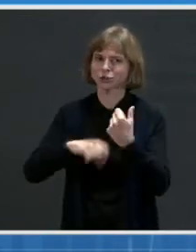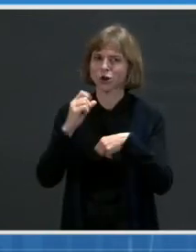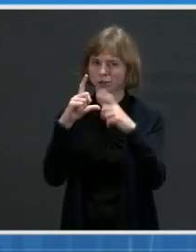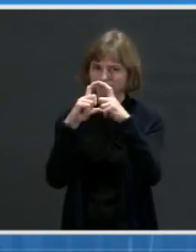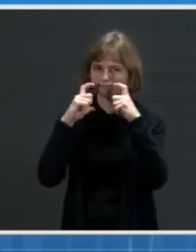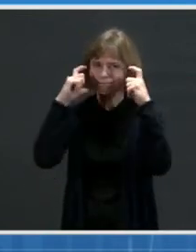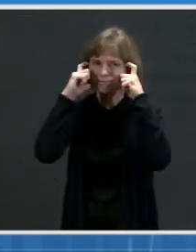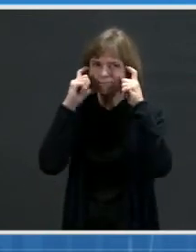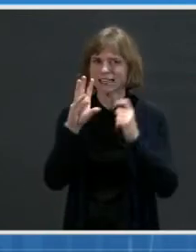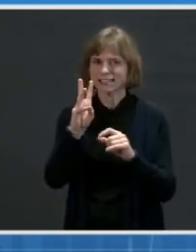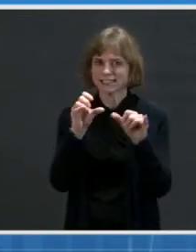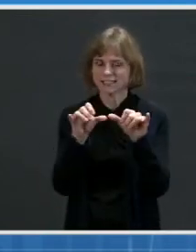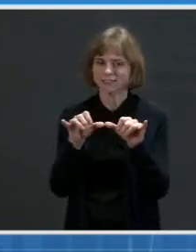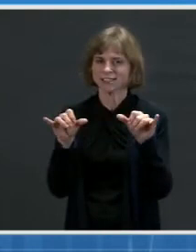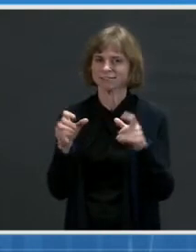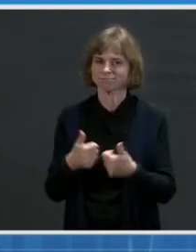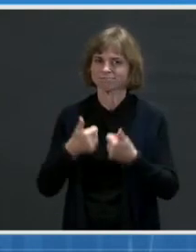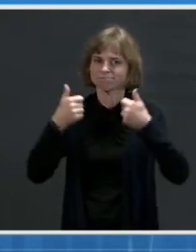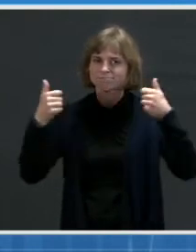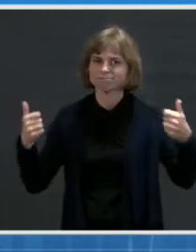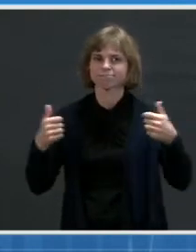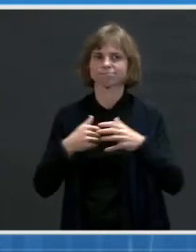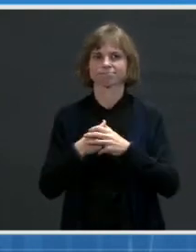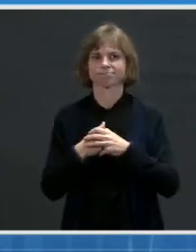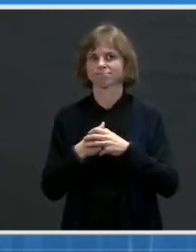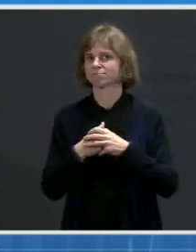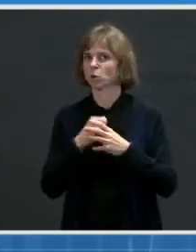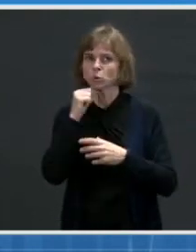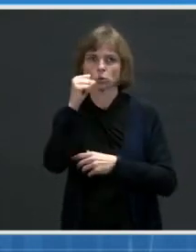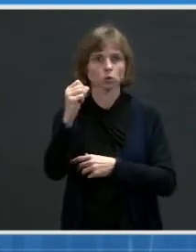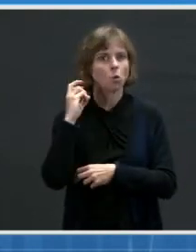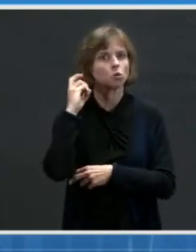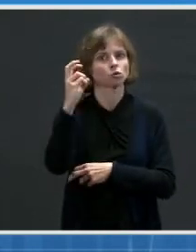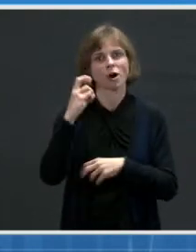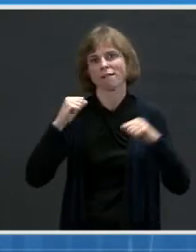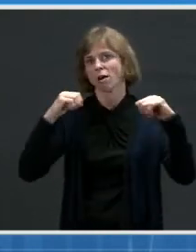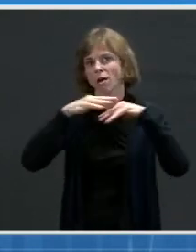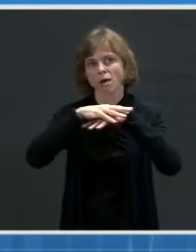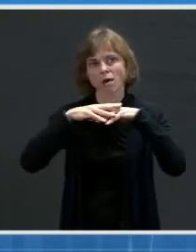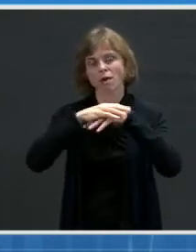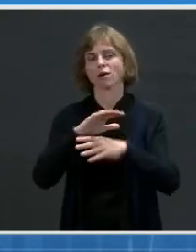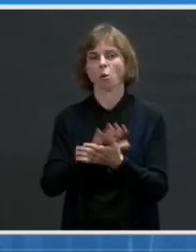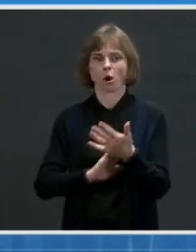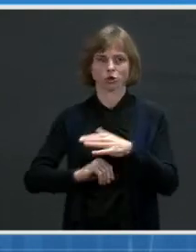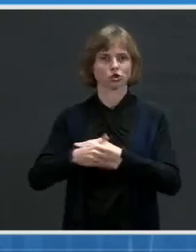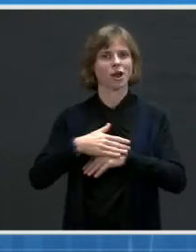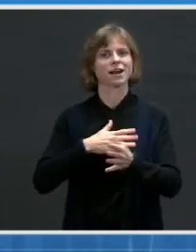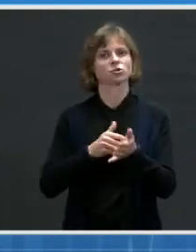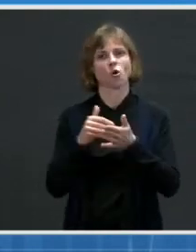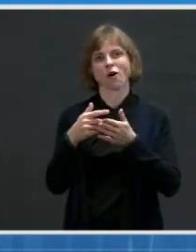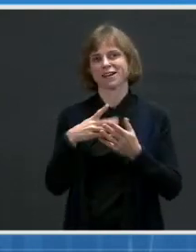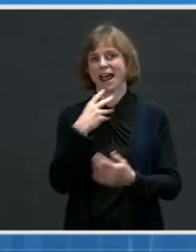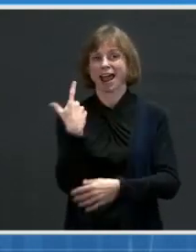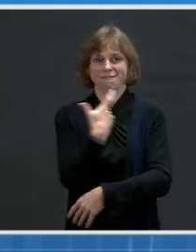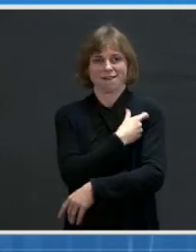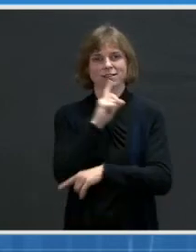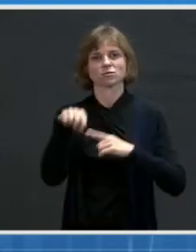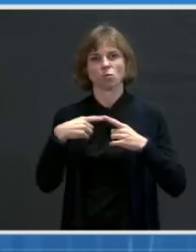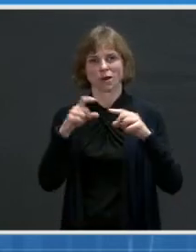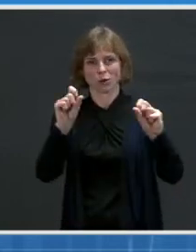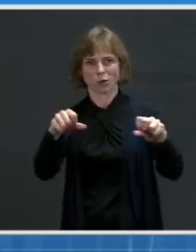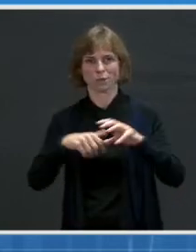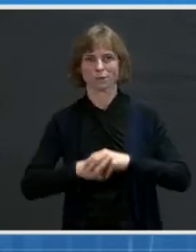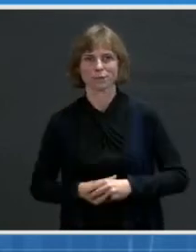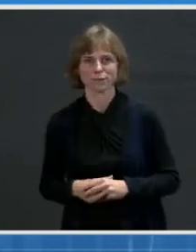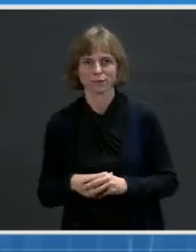feet apart from the people you do not live with, avoiding travel in crowds, washing your hands often, and getting vaccinated when the vaccine is